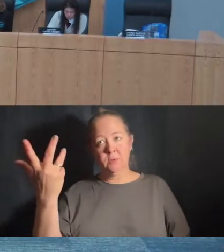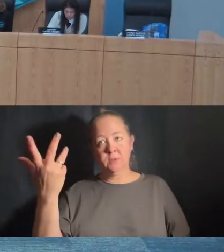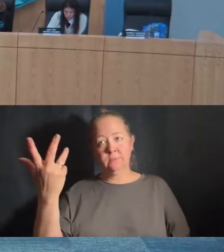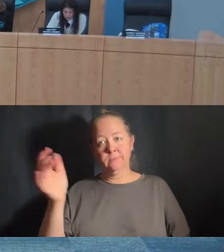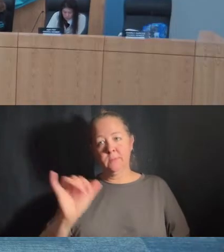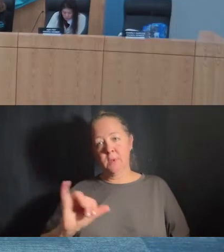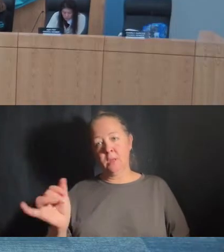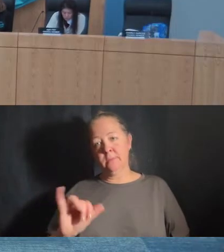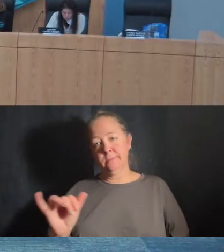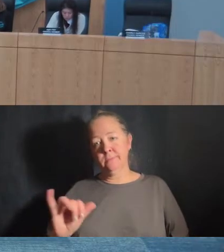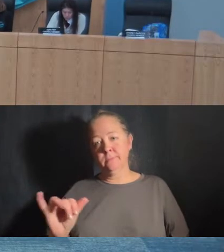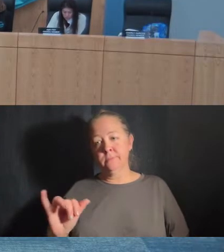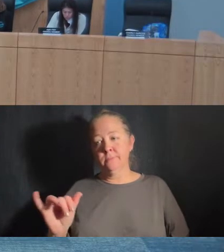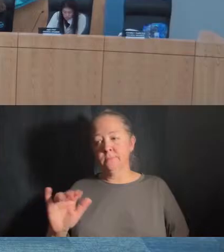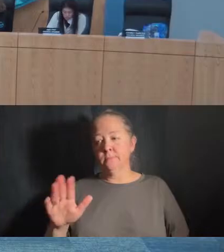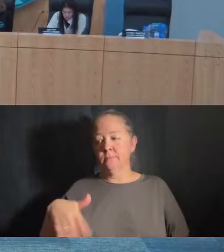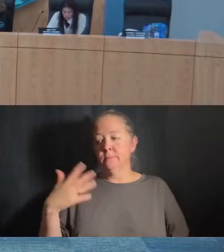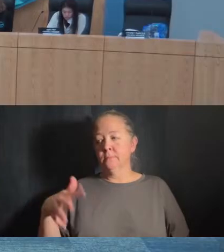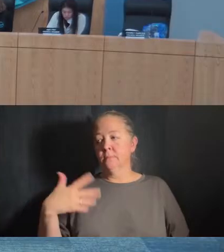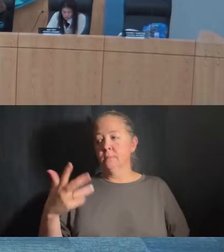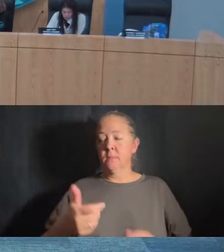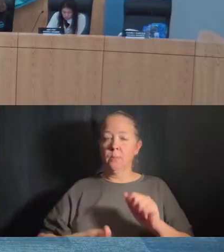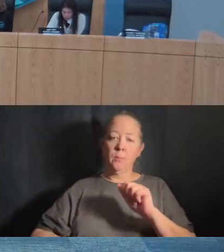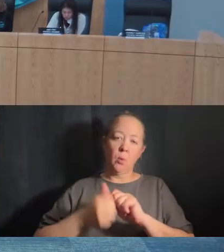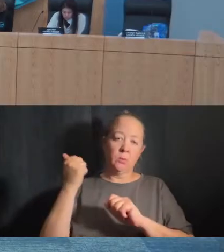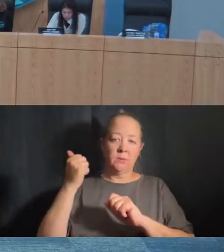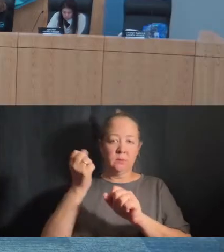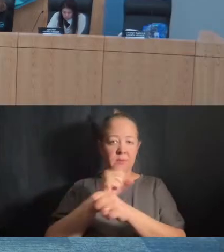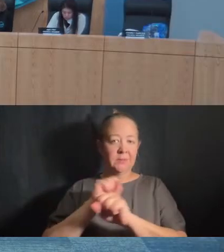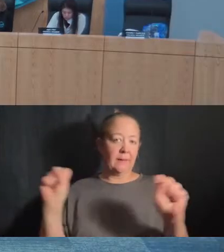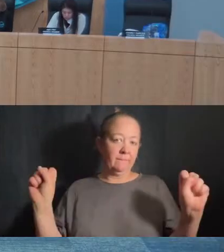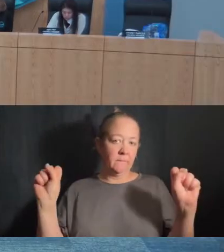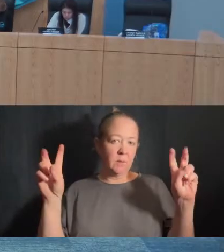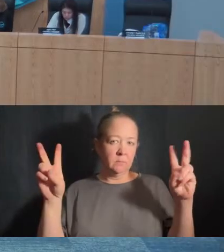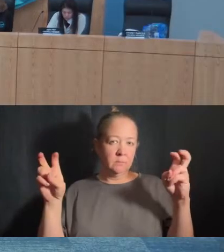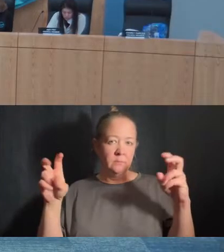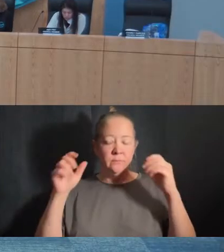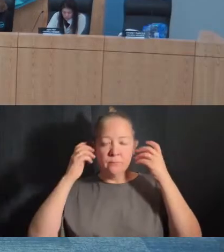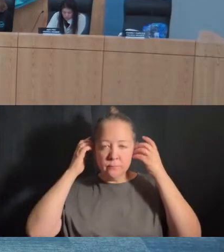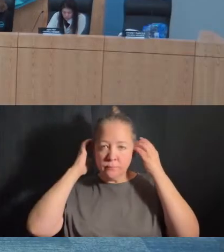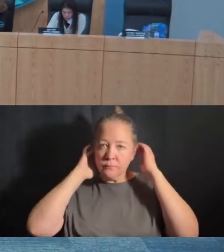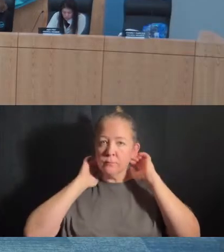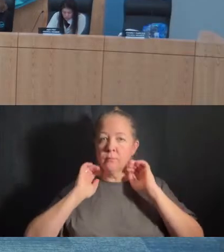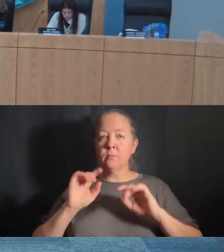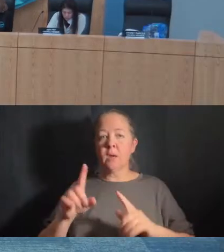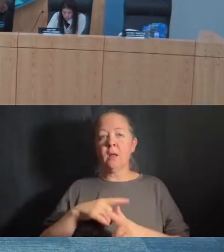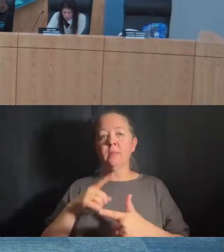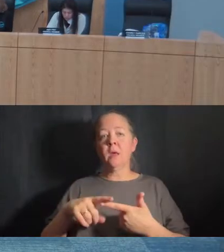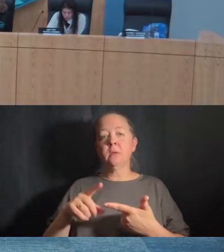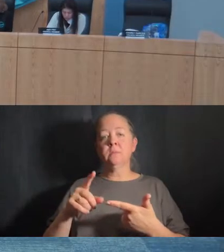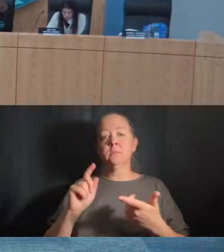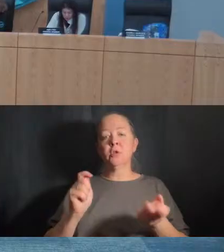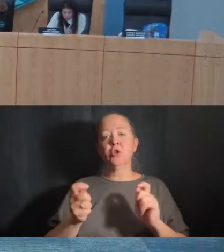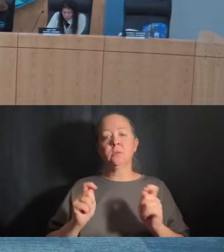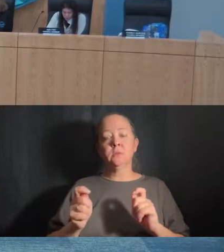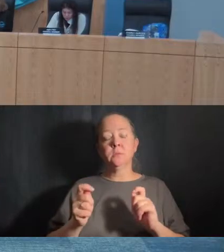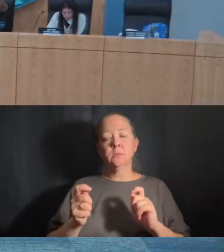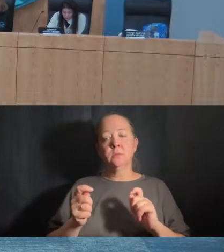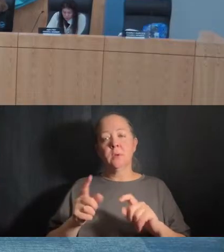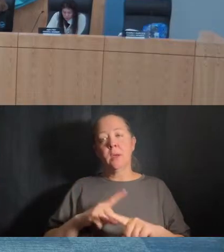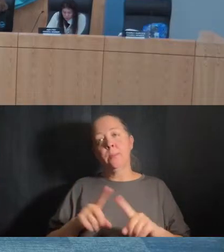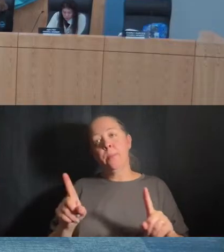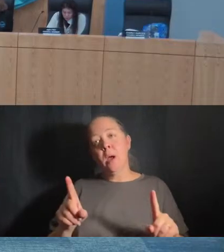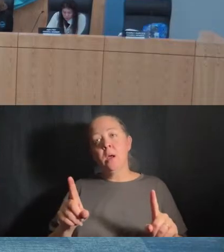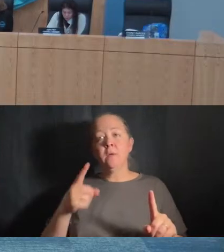most sort of safe, and then adjust from there. But we do, like, in order to